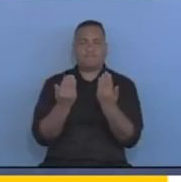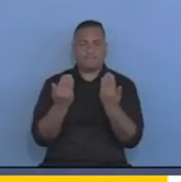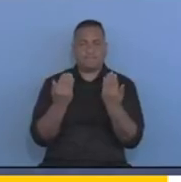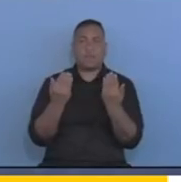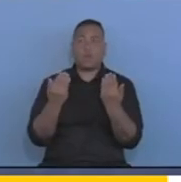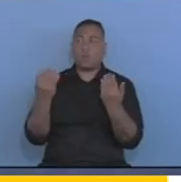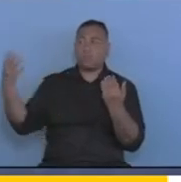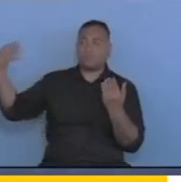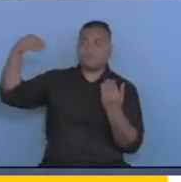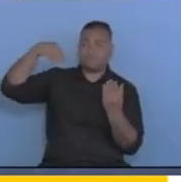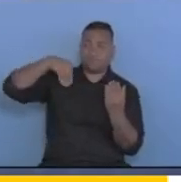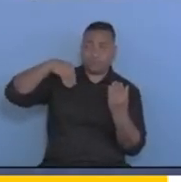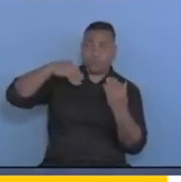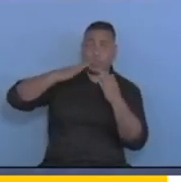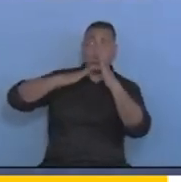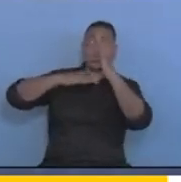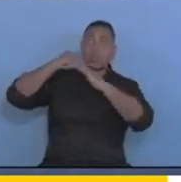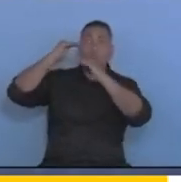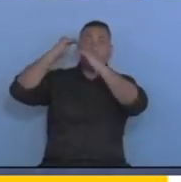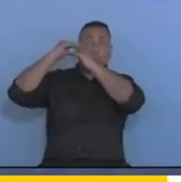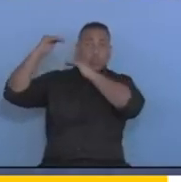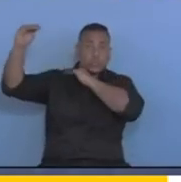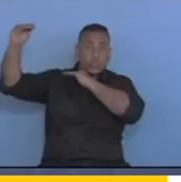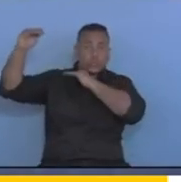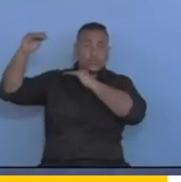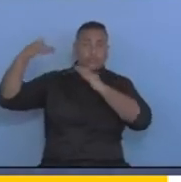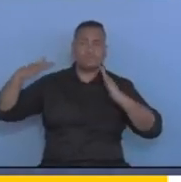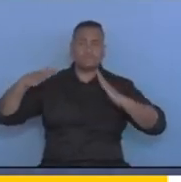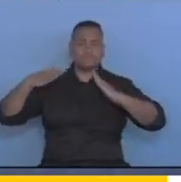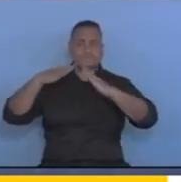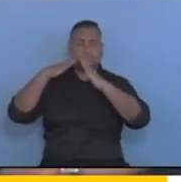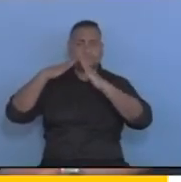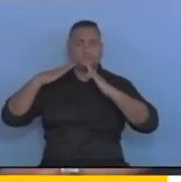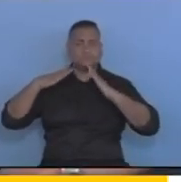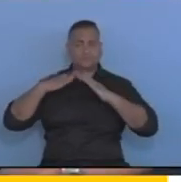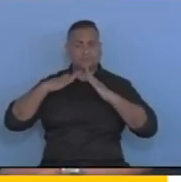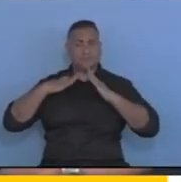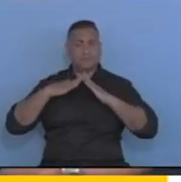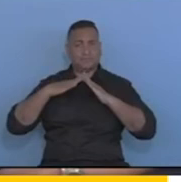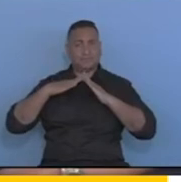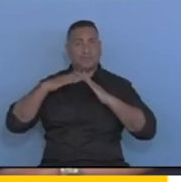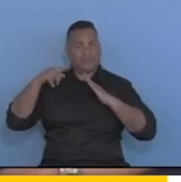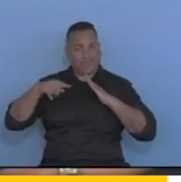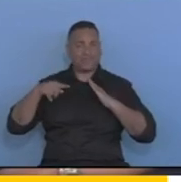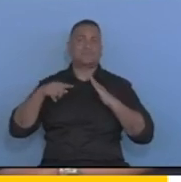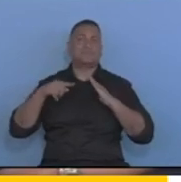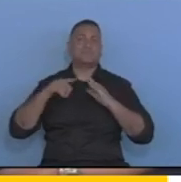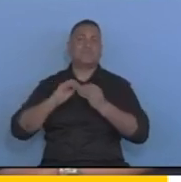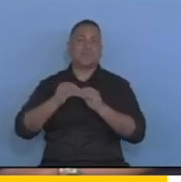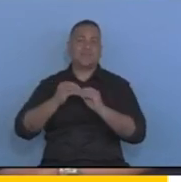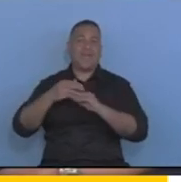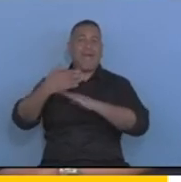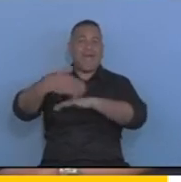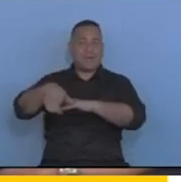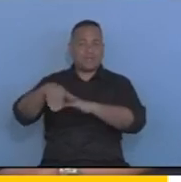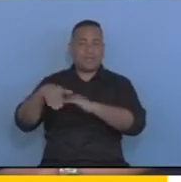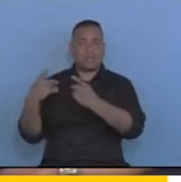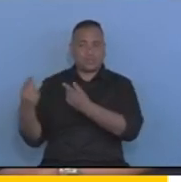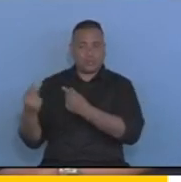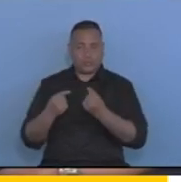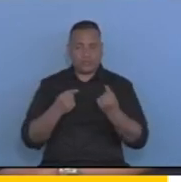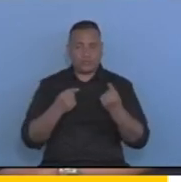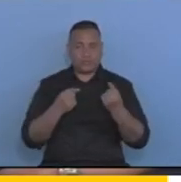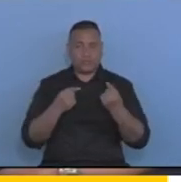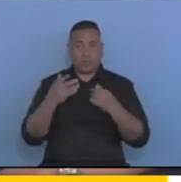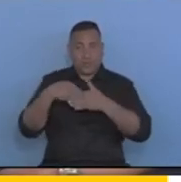roof trusses to put on the roofs. Yeah. That's all where the outside work is concerned. If you come inside,